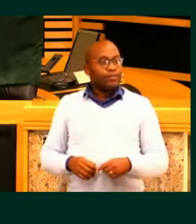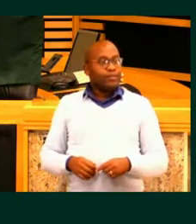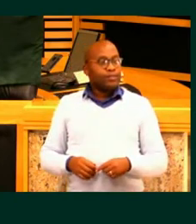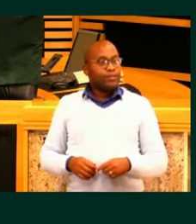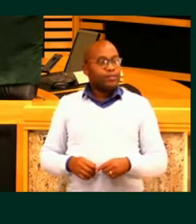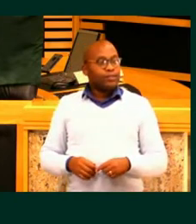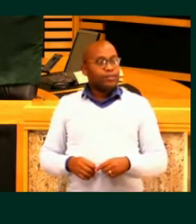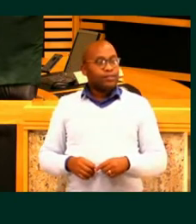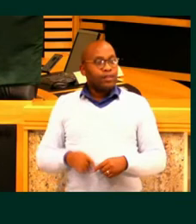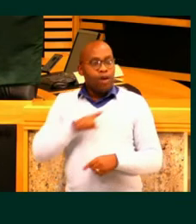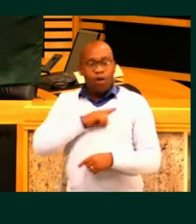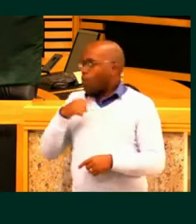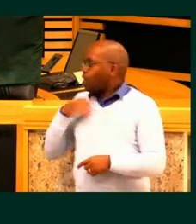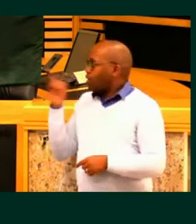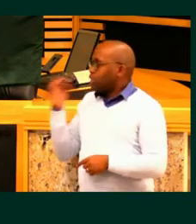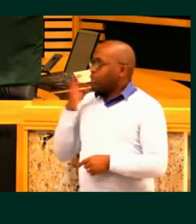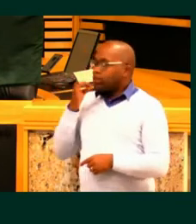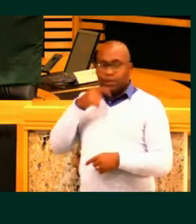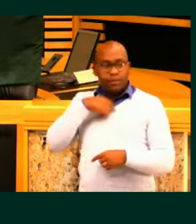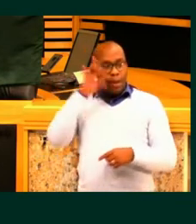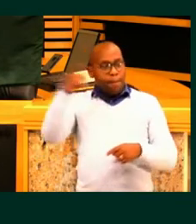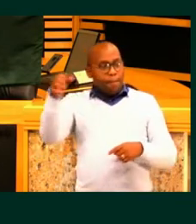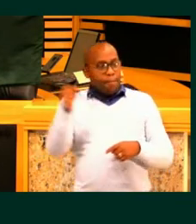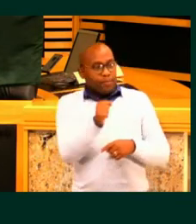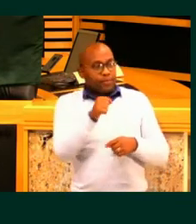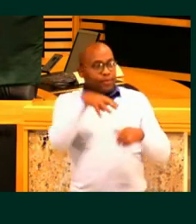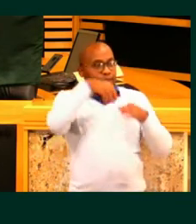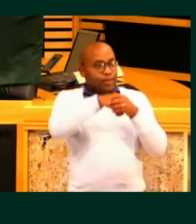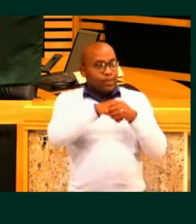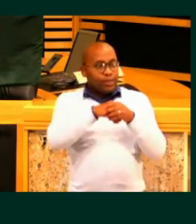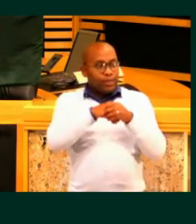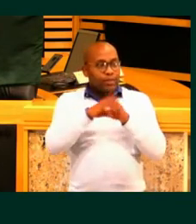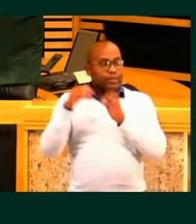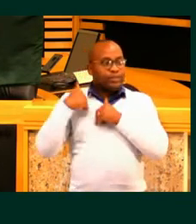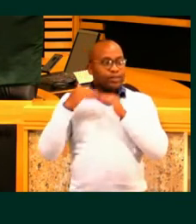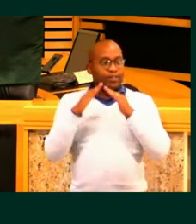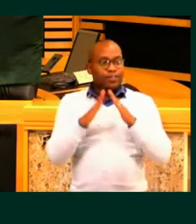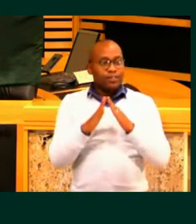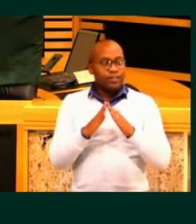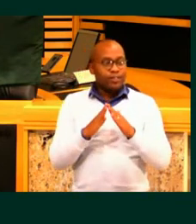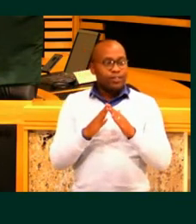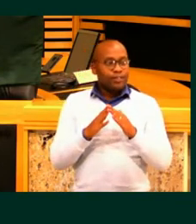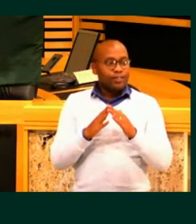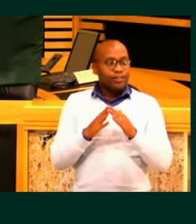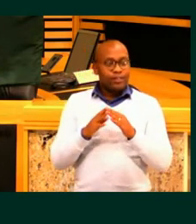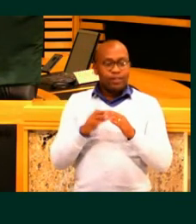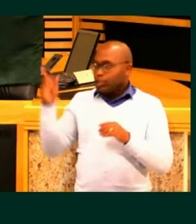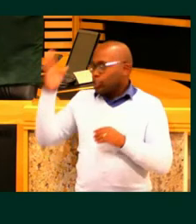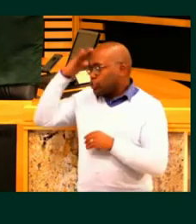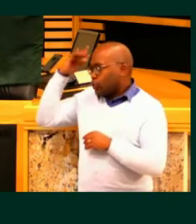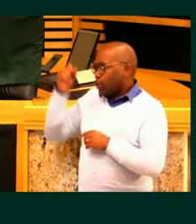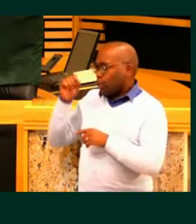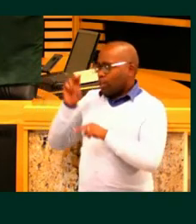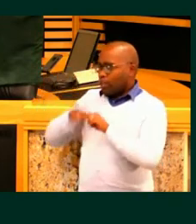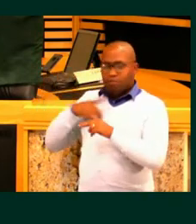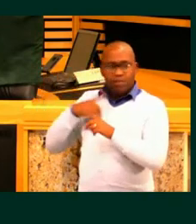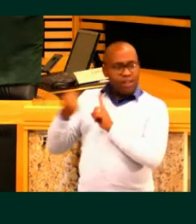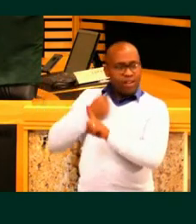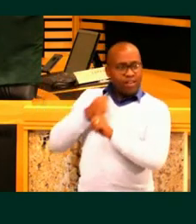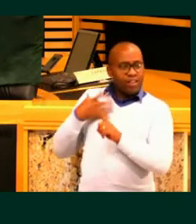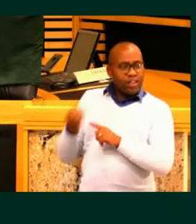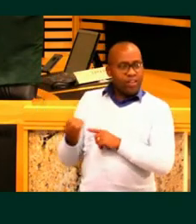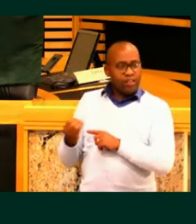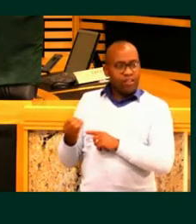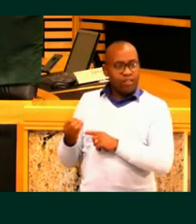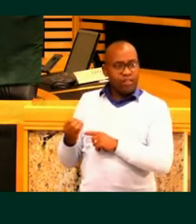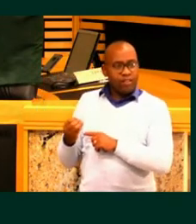same no no no don't argue with me know I'm abused or not don't argue with me does